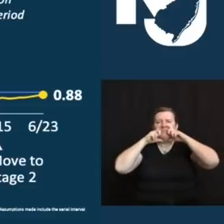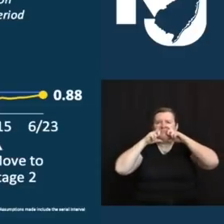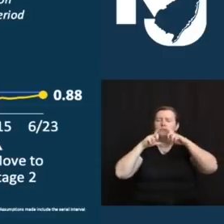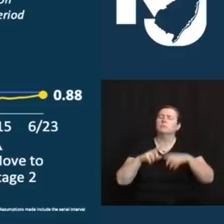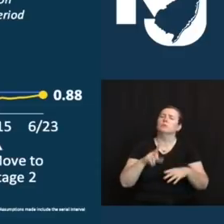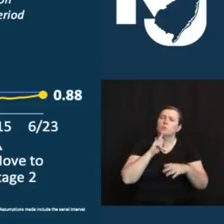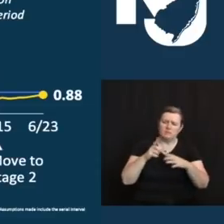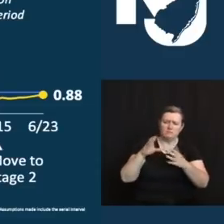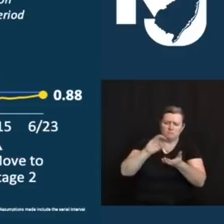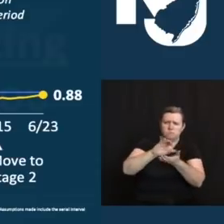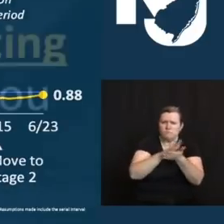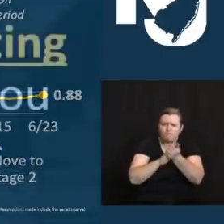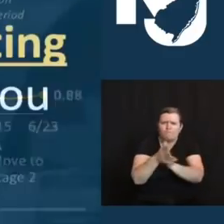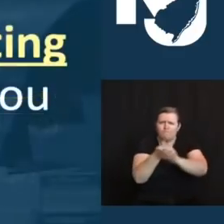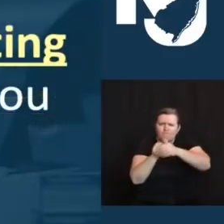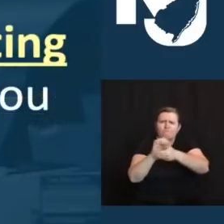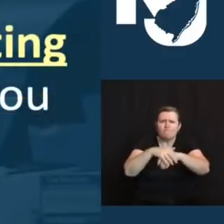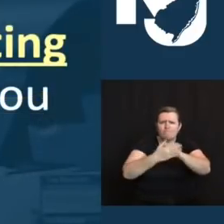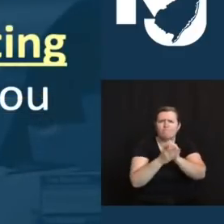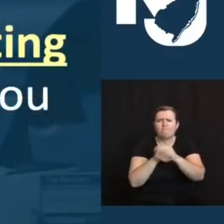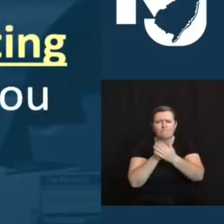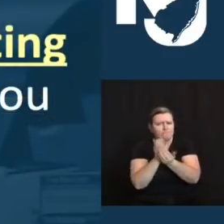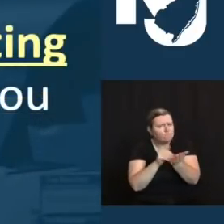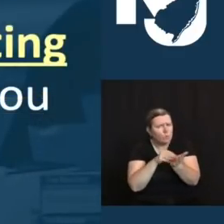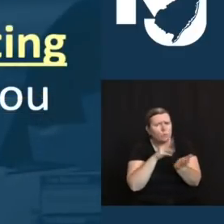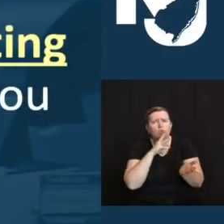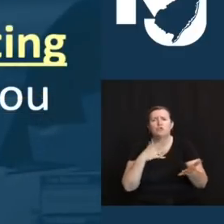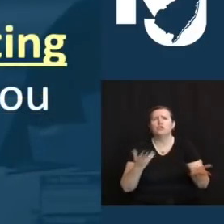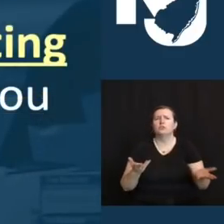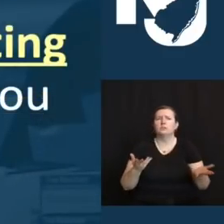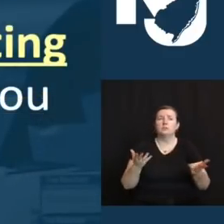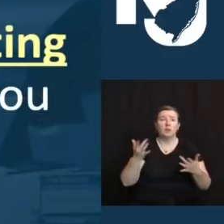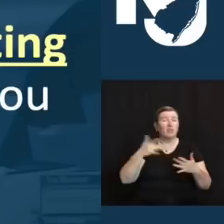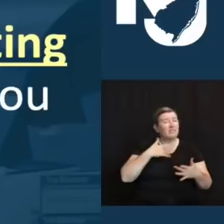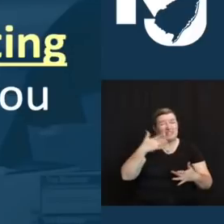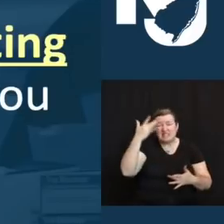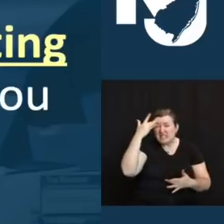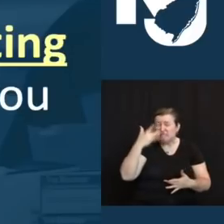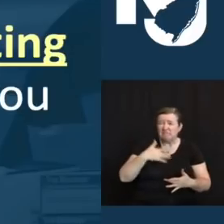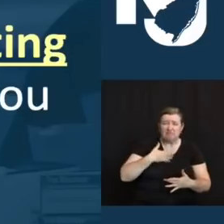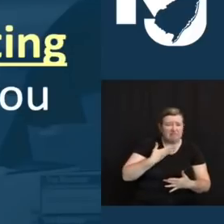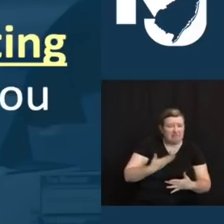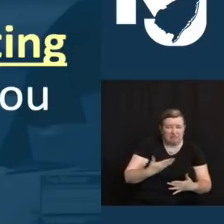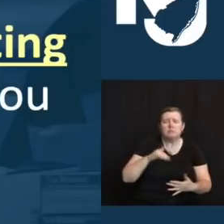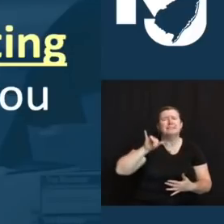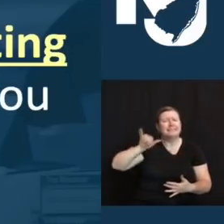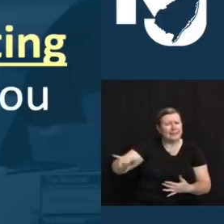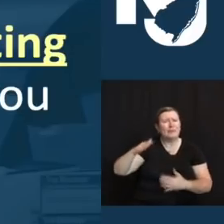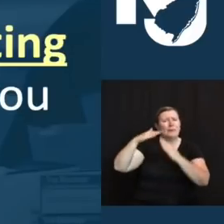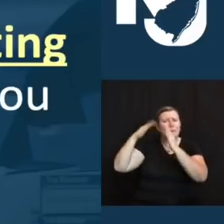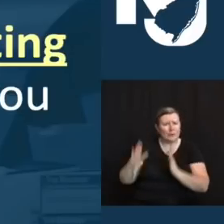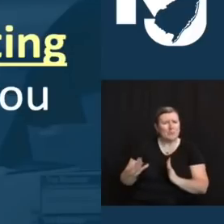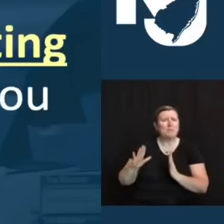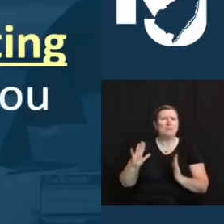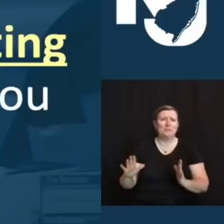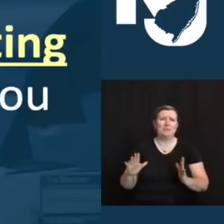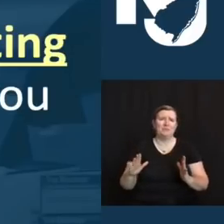people. And everyone should go out and get tested. If you were at a crowded bar or a restaurant, you should get tested. If you're at a